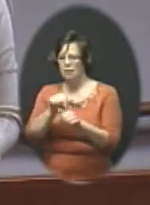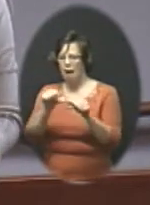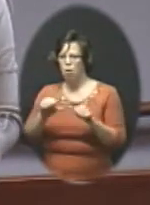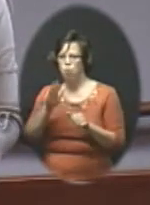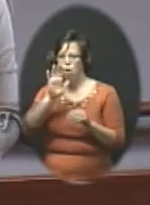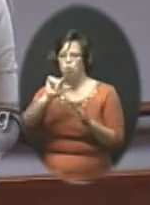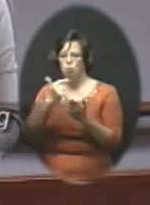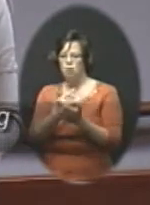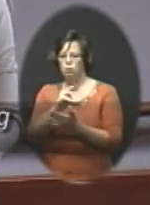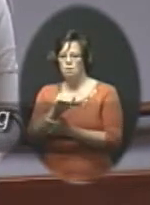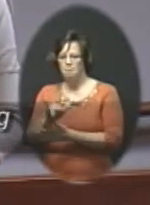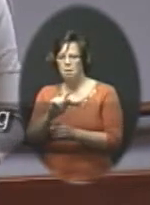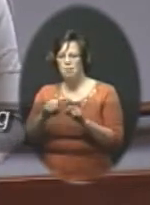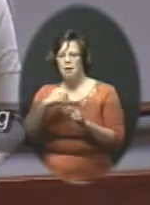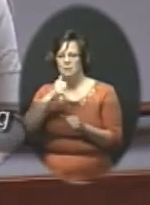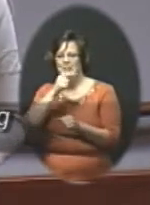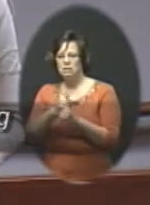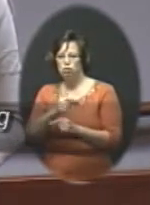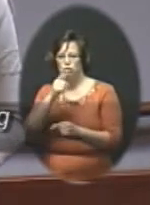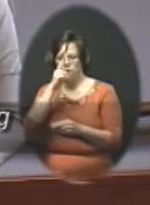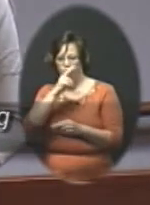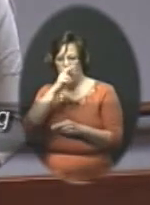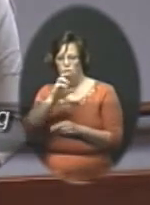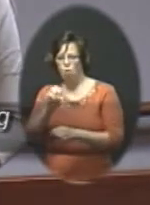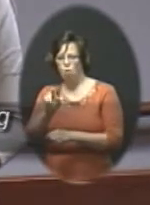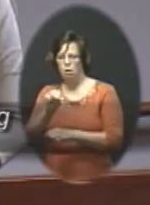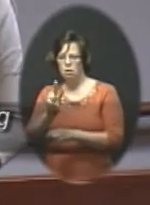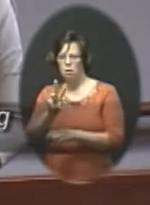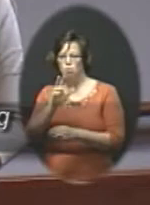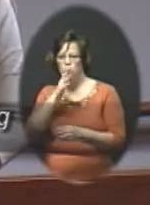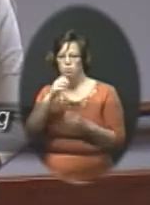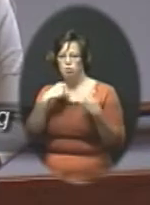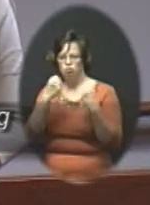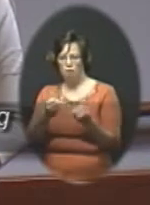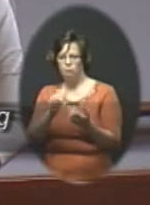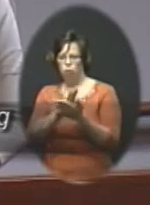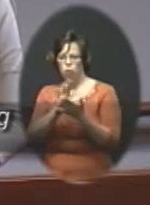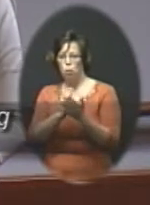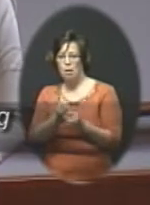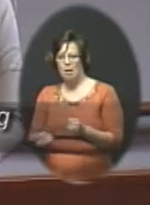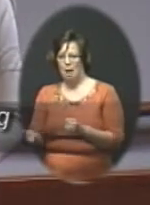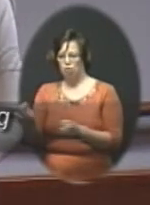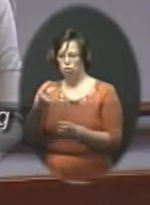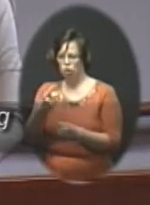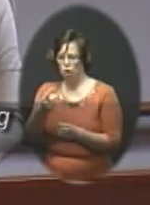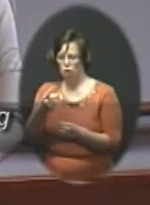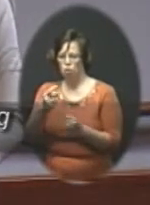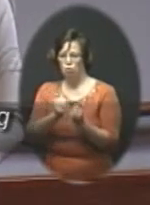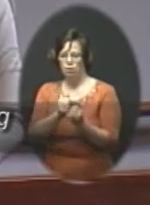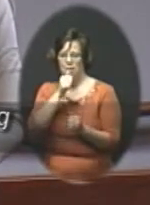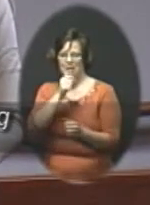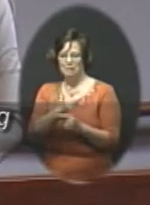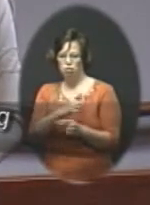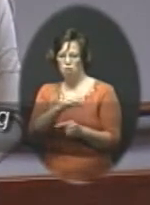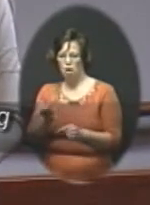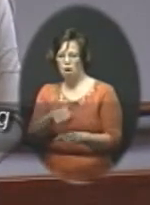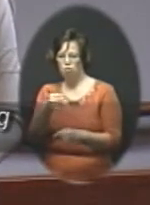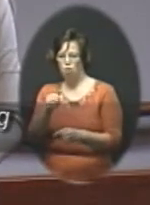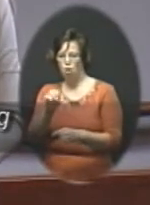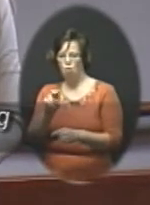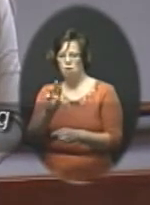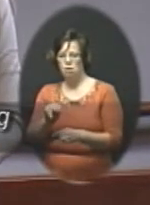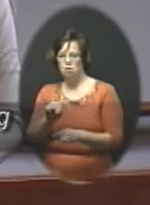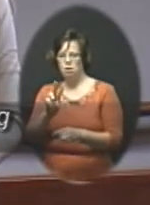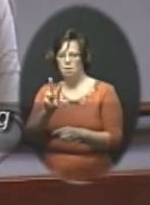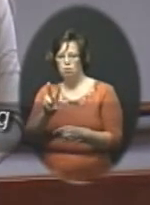in May, but I have a sister who is a freshman at ONW and who will be driving to school beginning next year. On behalf of my sister and other ONW,